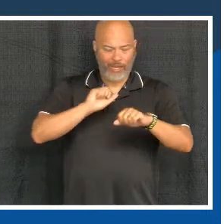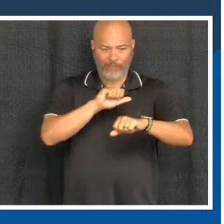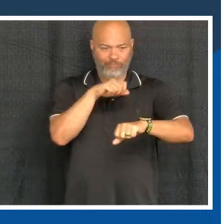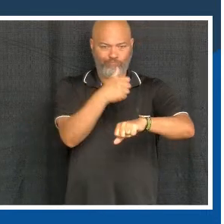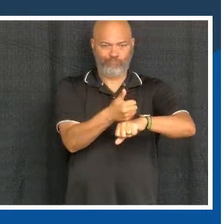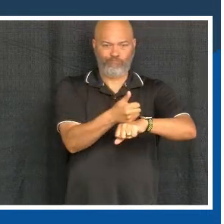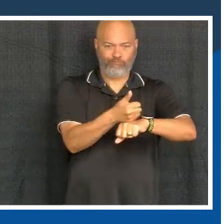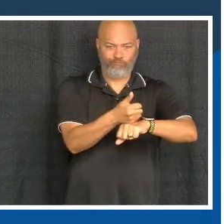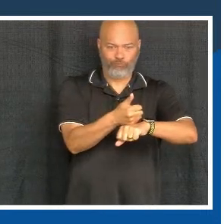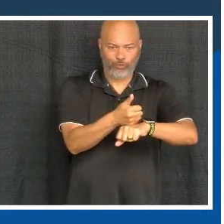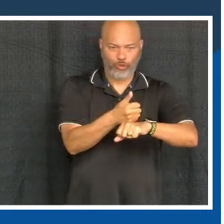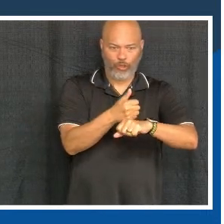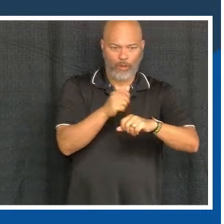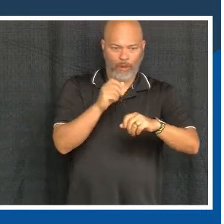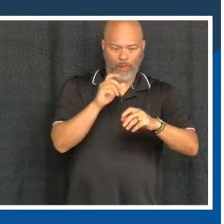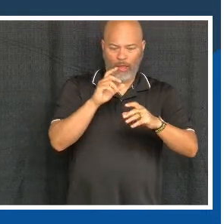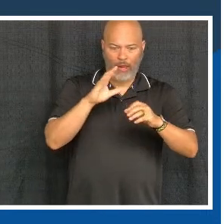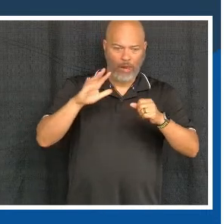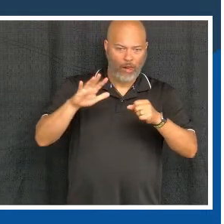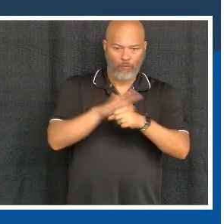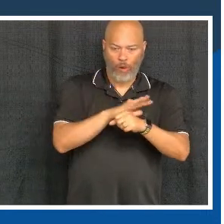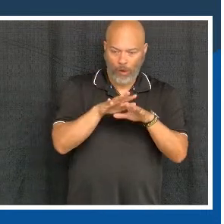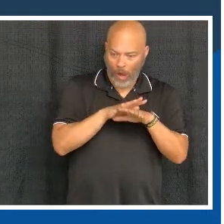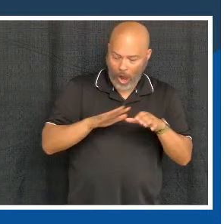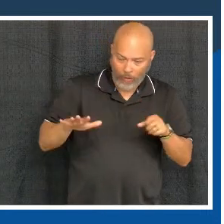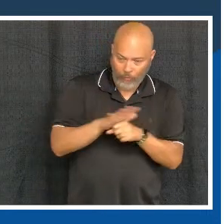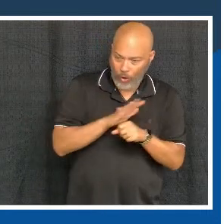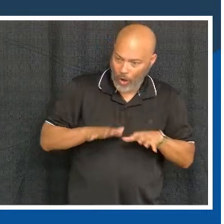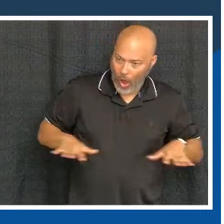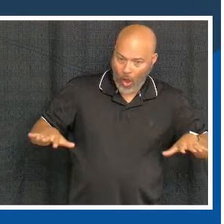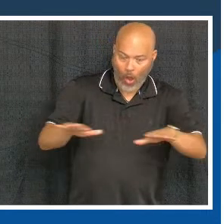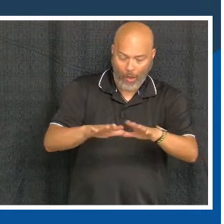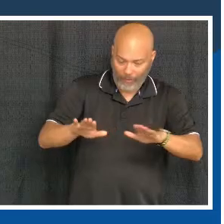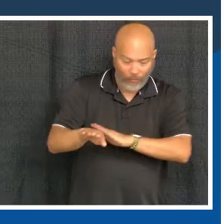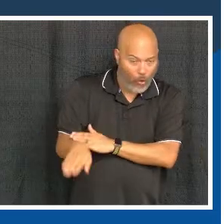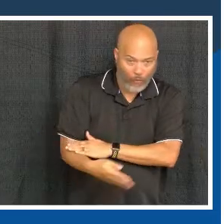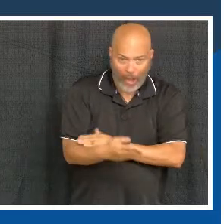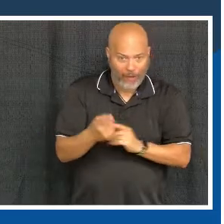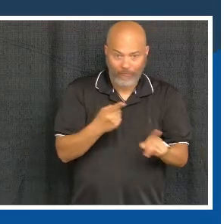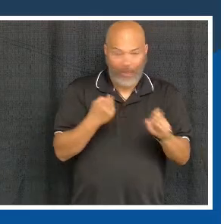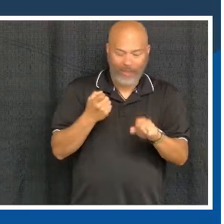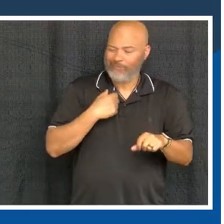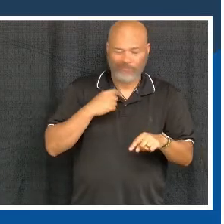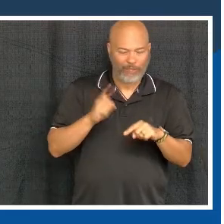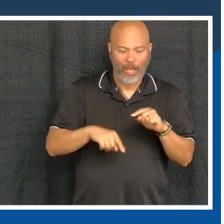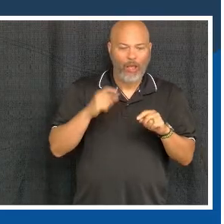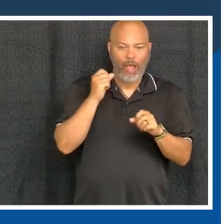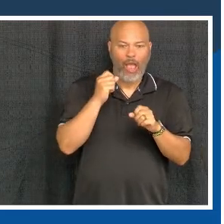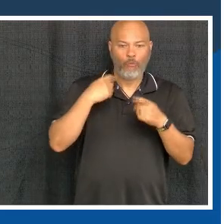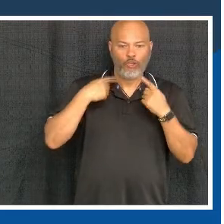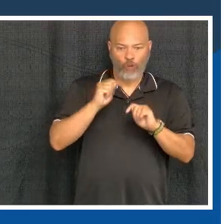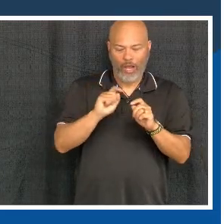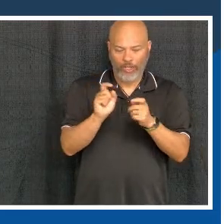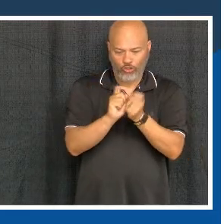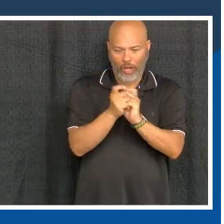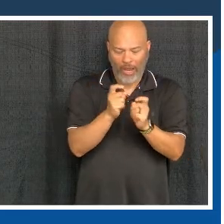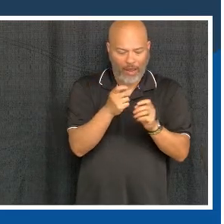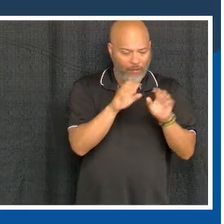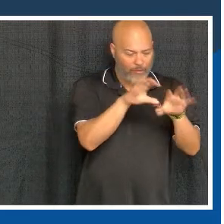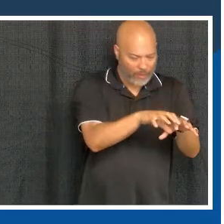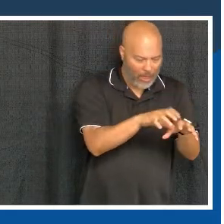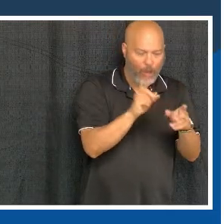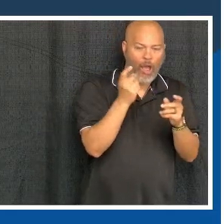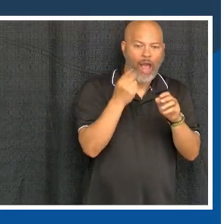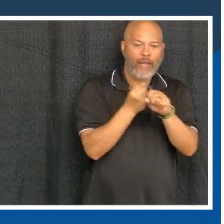to put smart grid entirely across our system overnight. So it's something that we allocate every year. We try to put a little bit more into